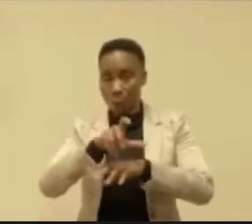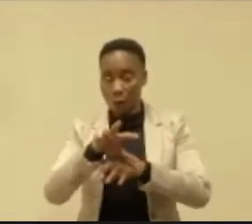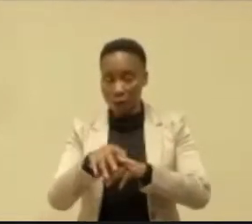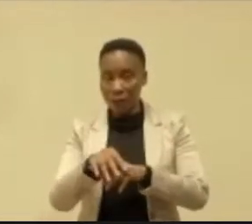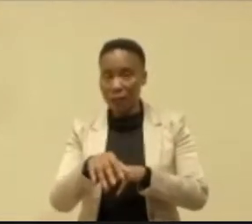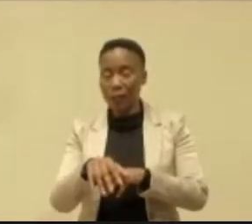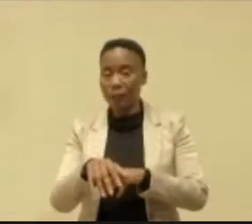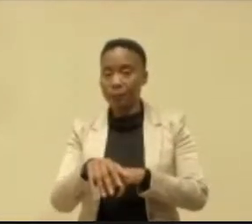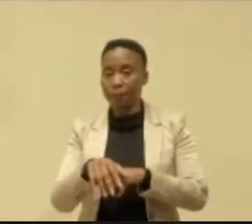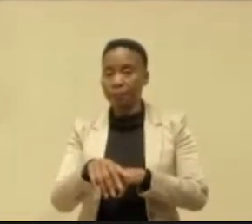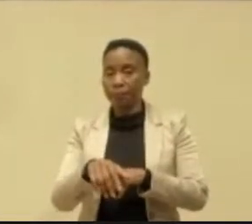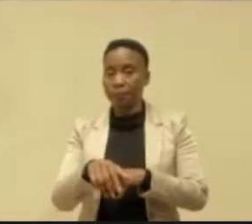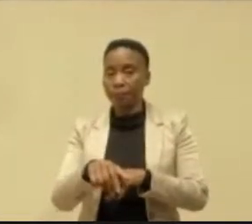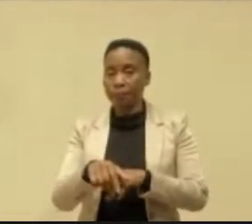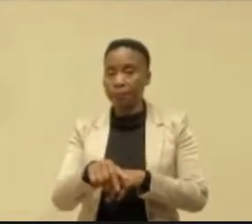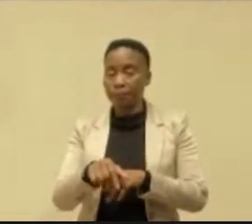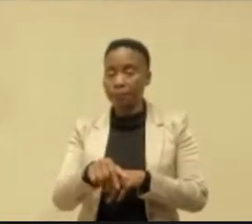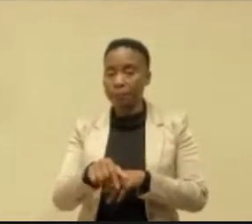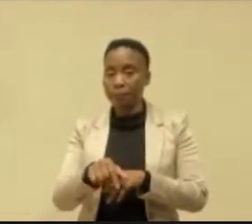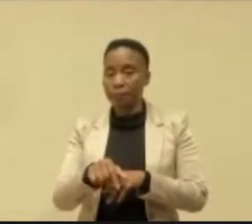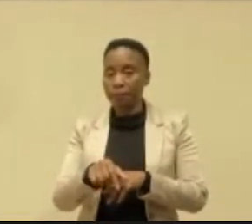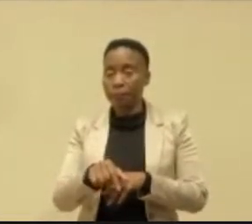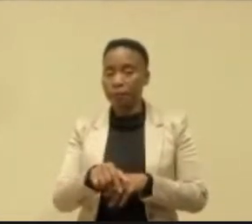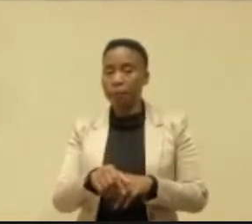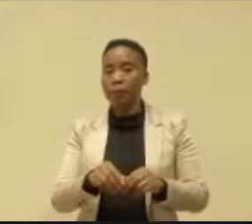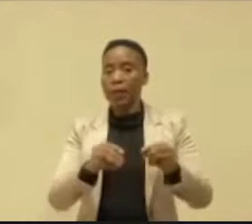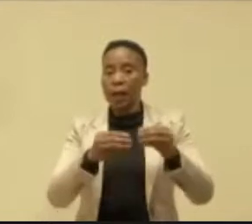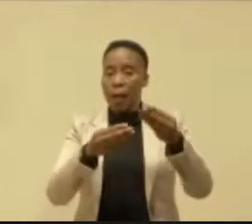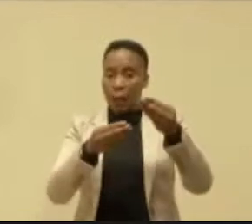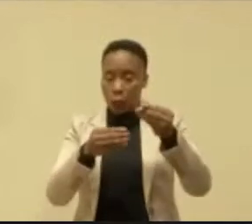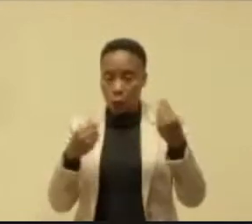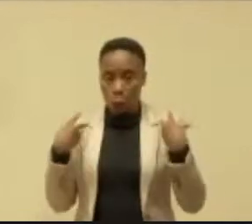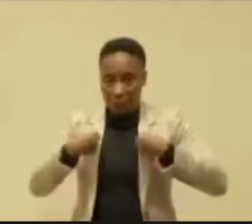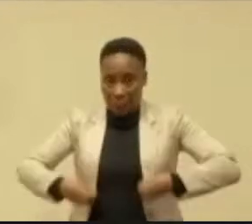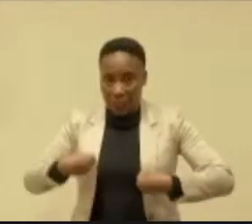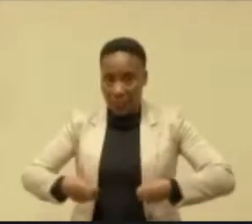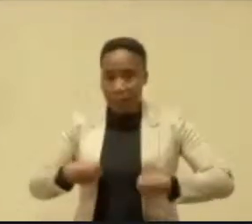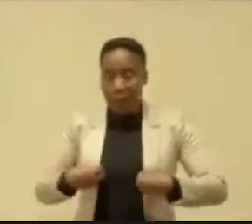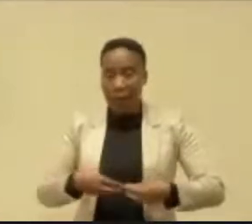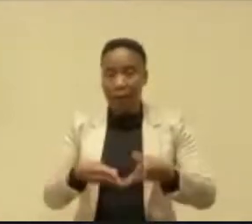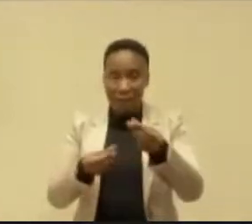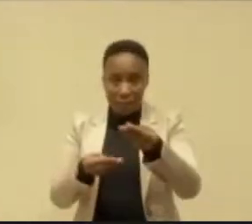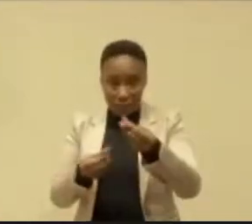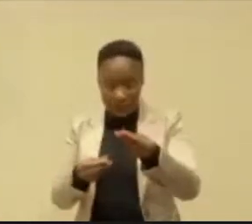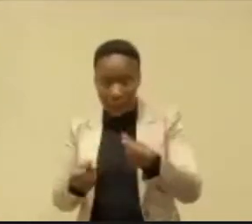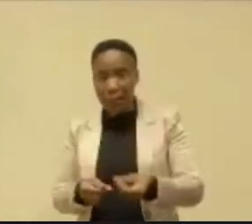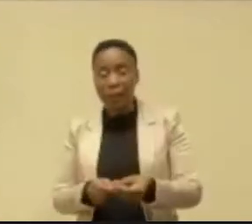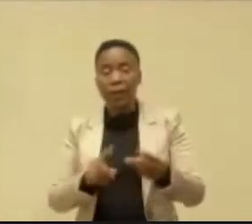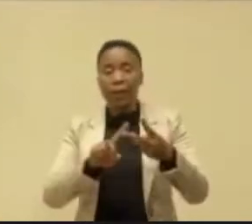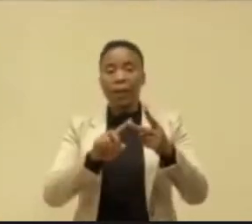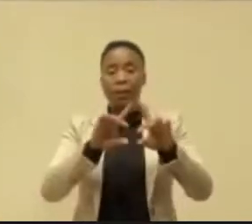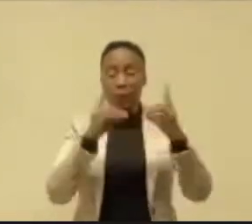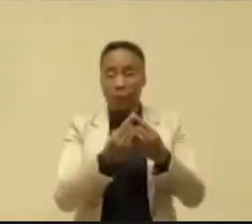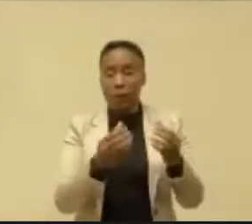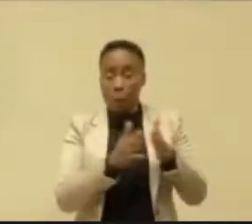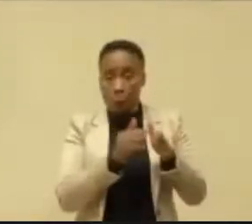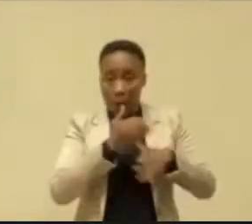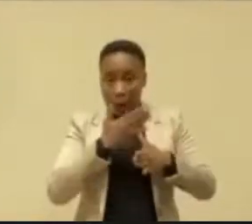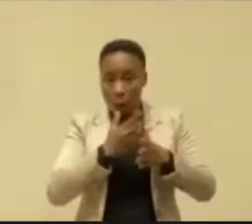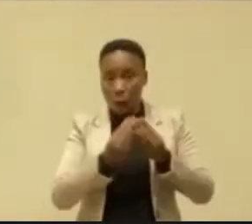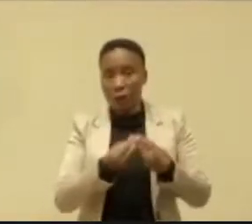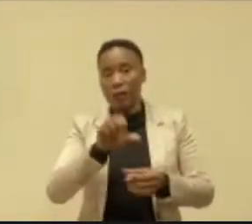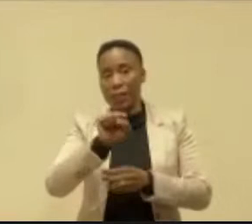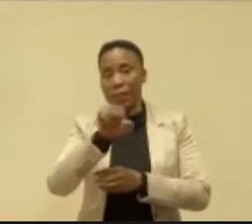sectors prioritized for localizations includes clothing and tax time the department in partnership with cedar and